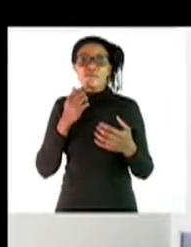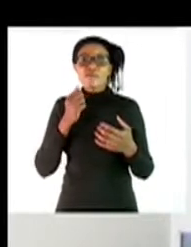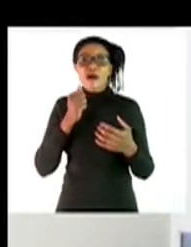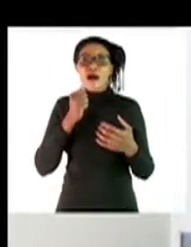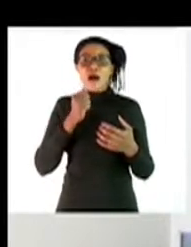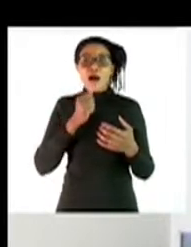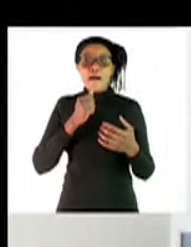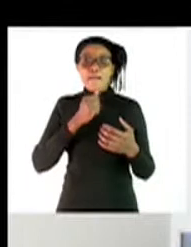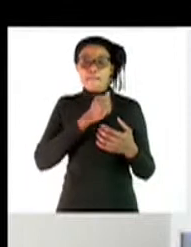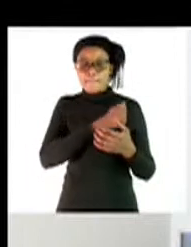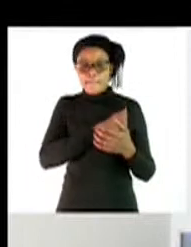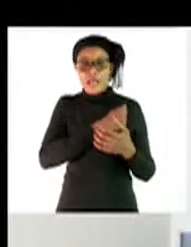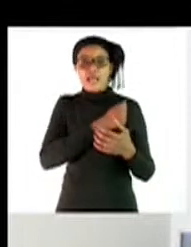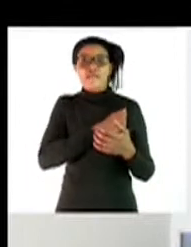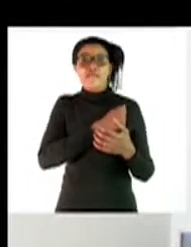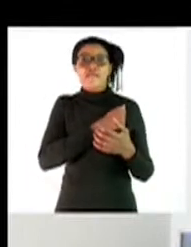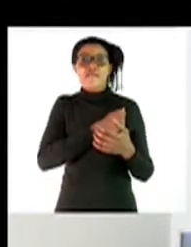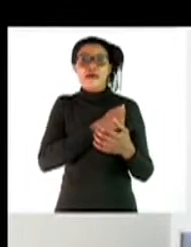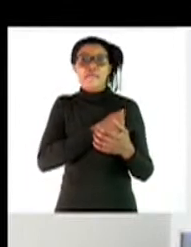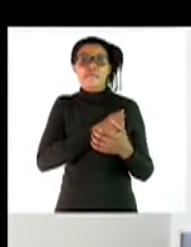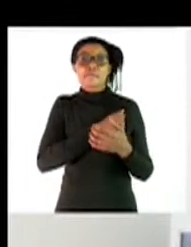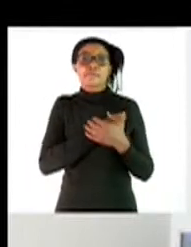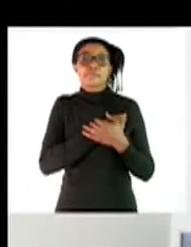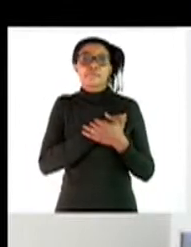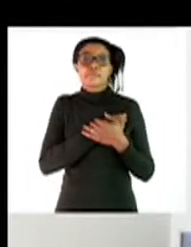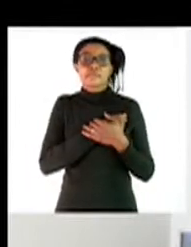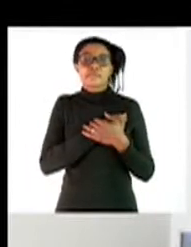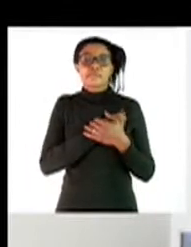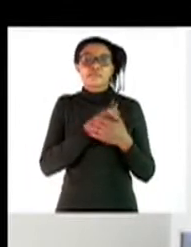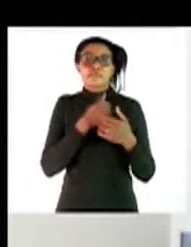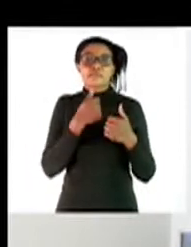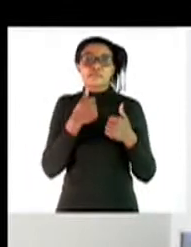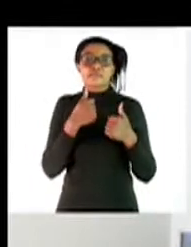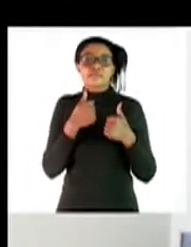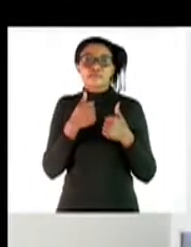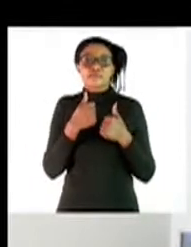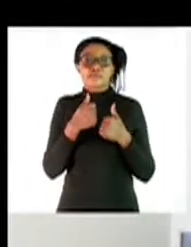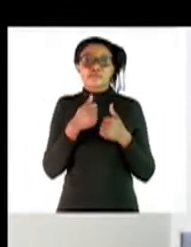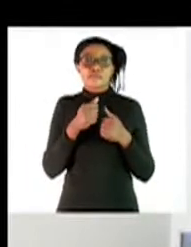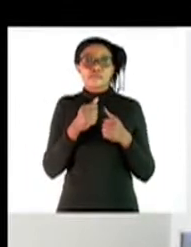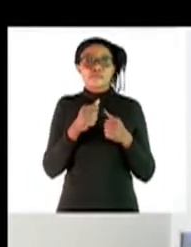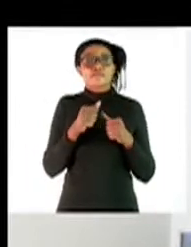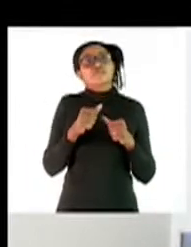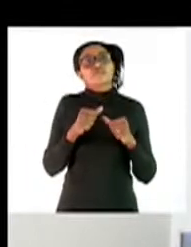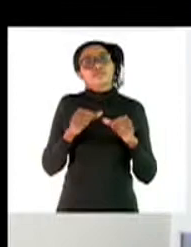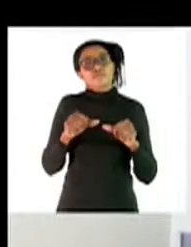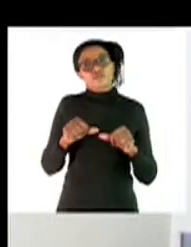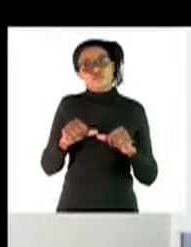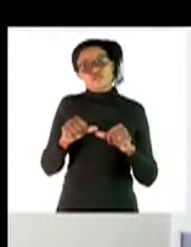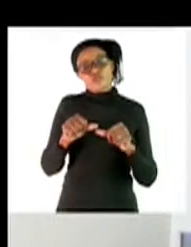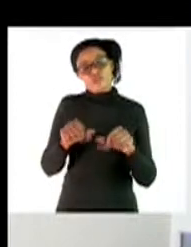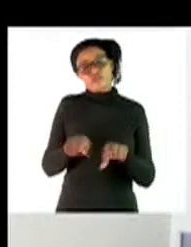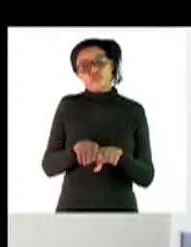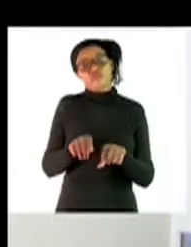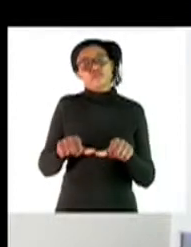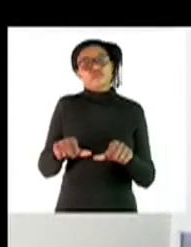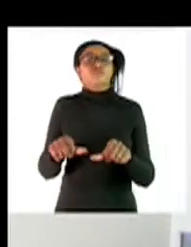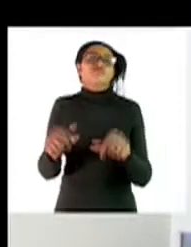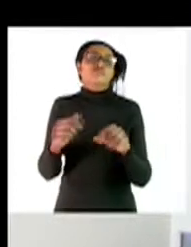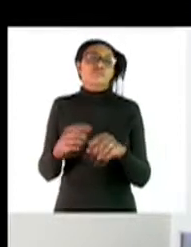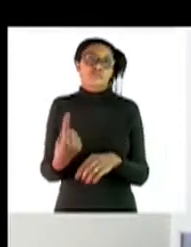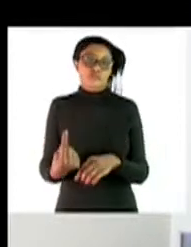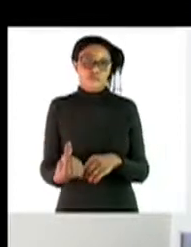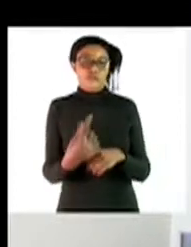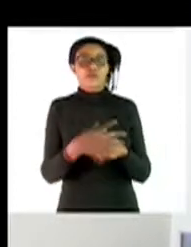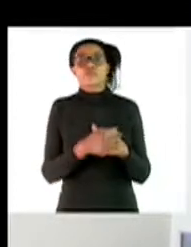Mother. Good. So you must do the rest. Thank